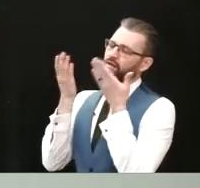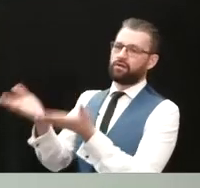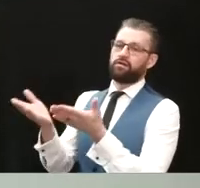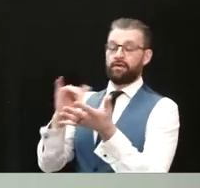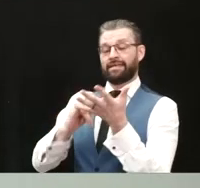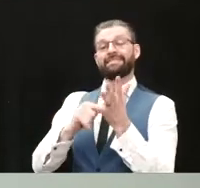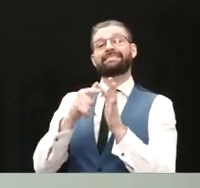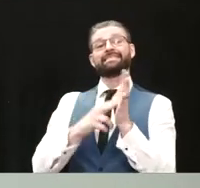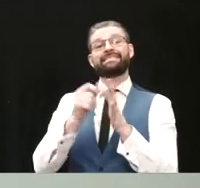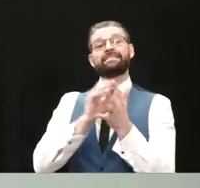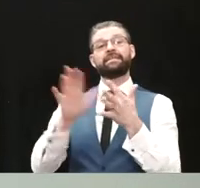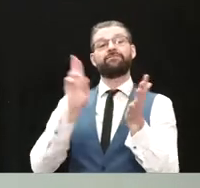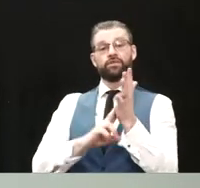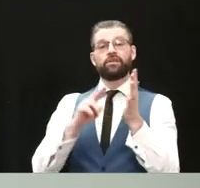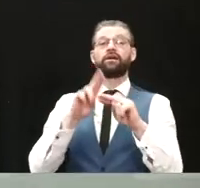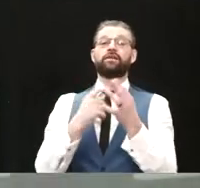introduce Stephen Frank.